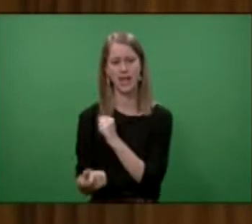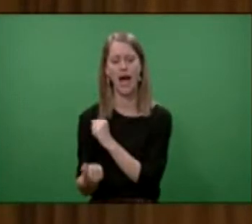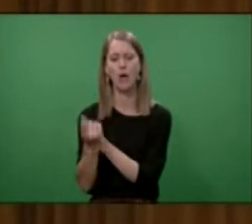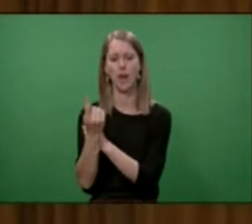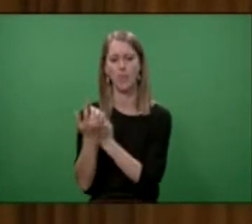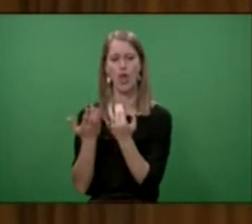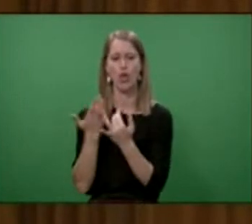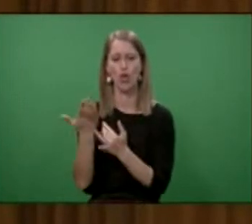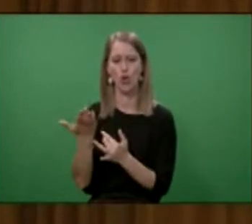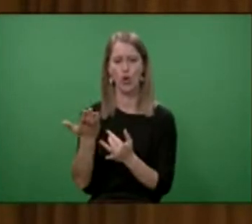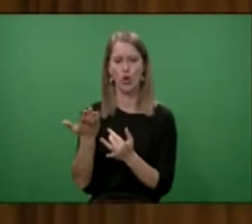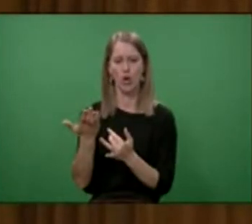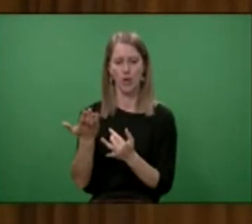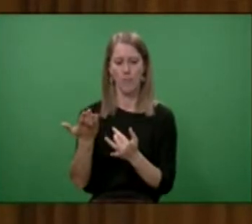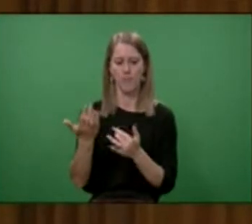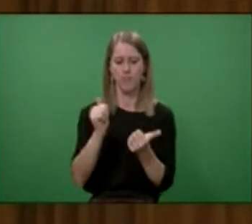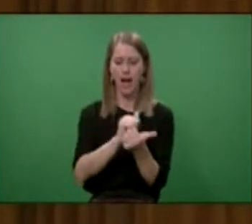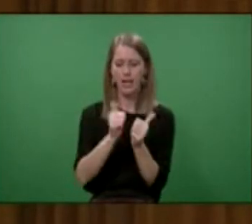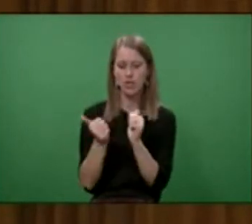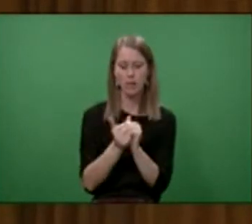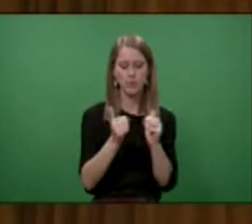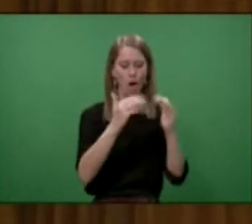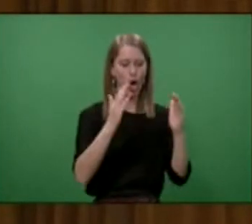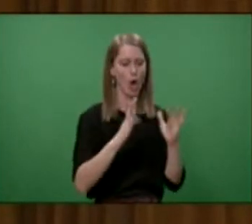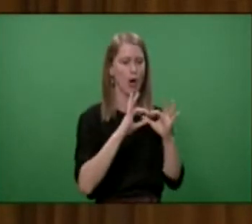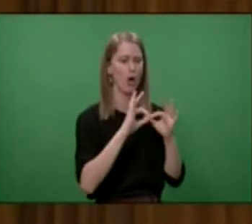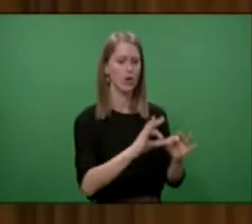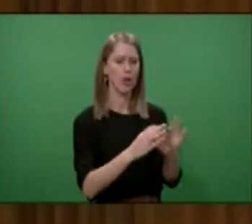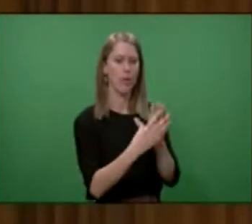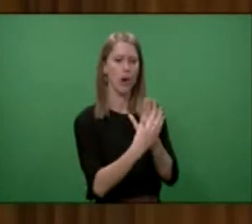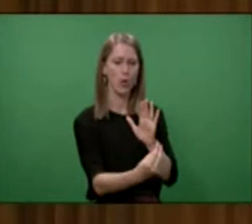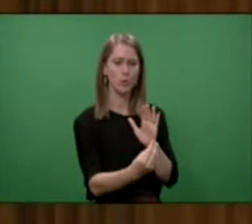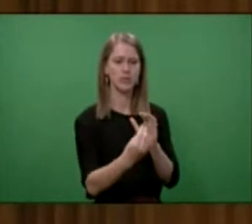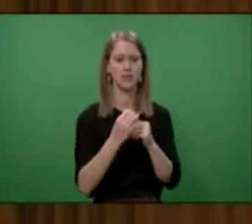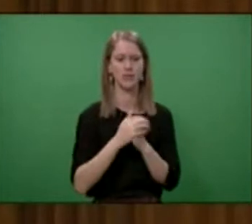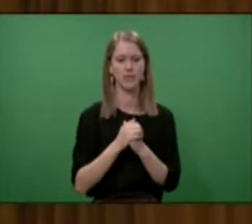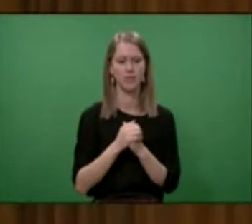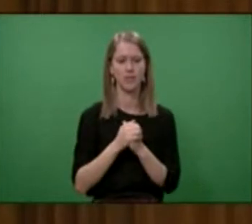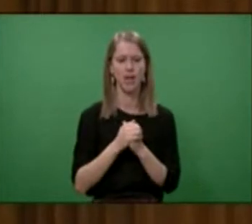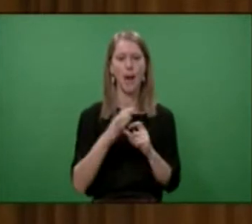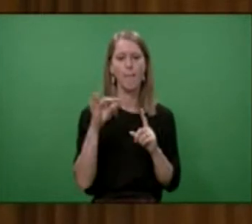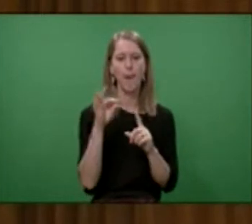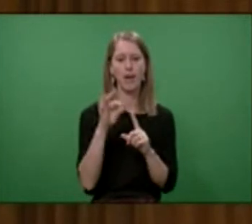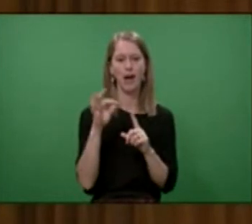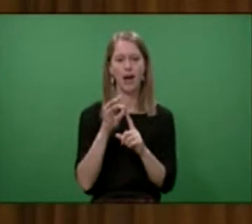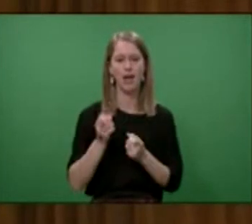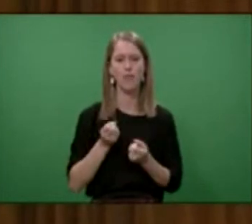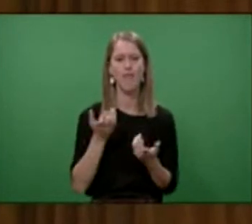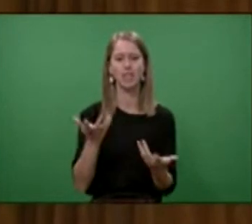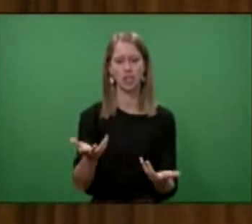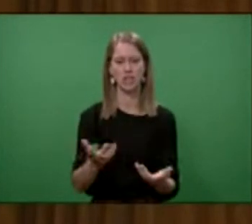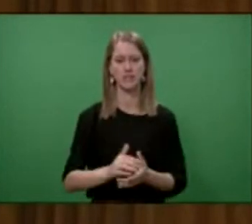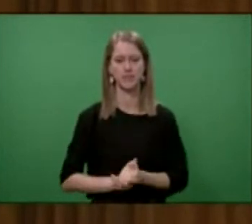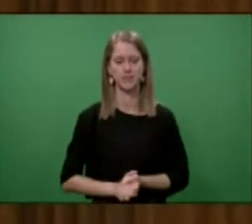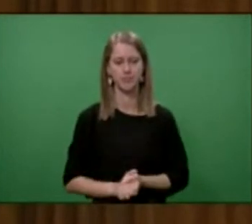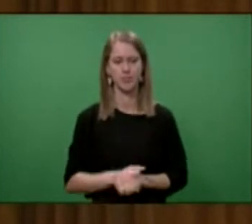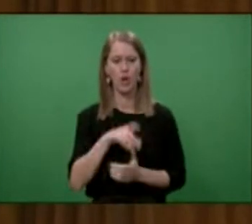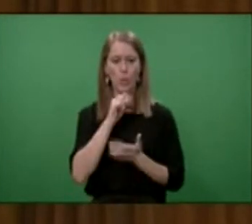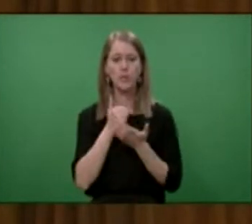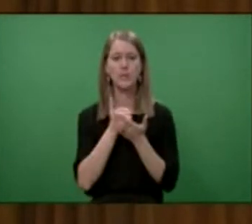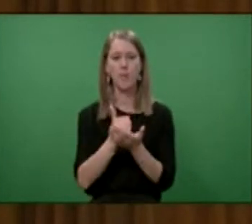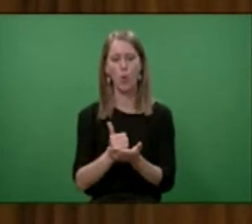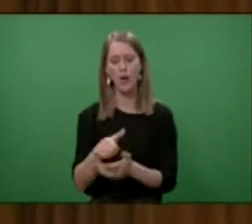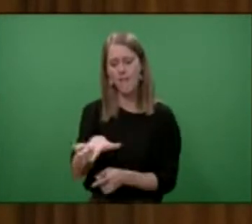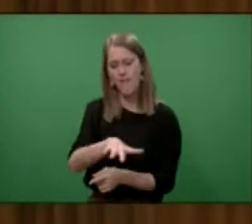through collaborative partnerships, home ownership models and papakāinga provision. It will support whānau